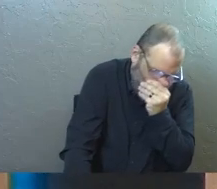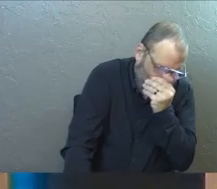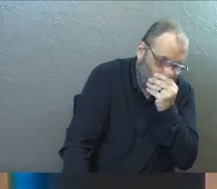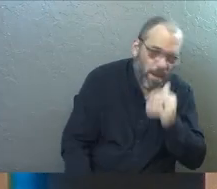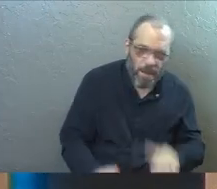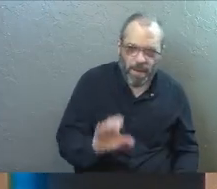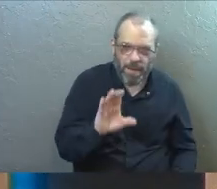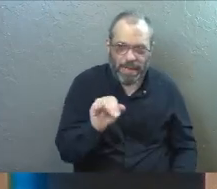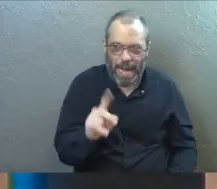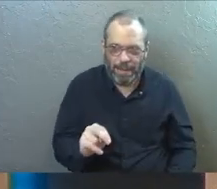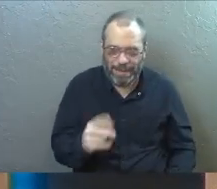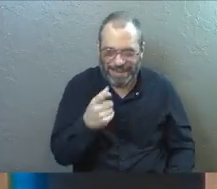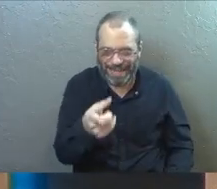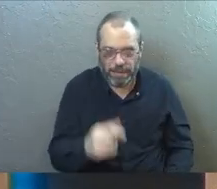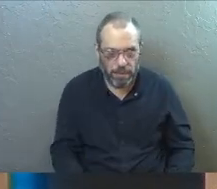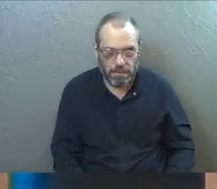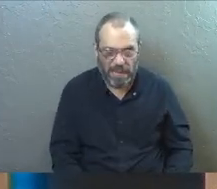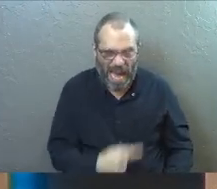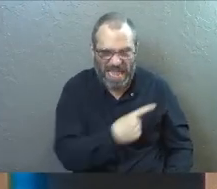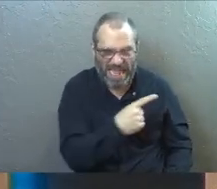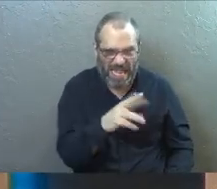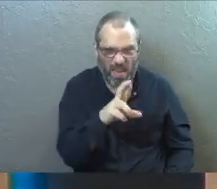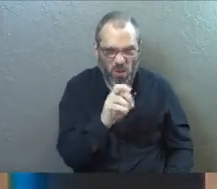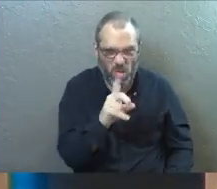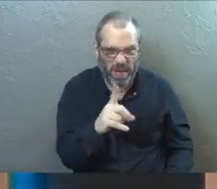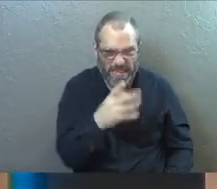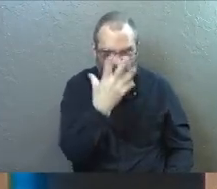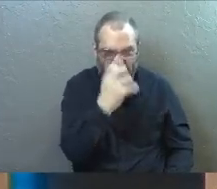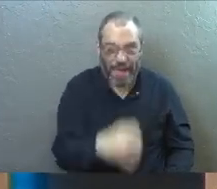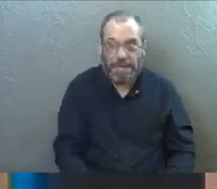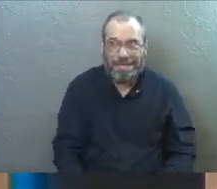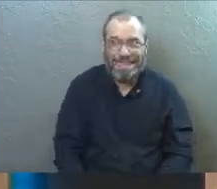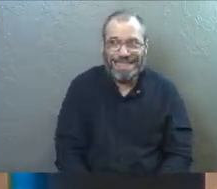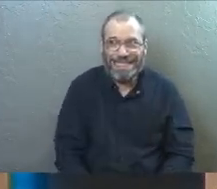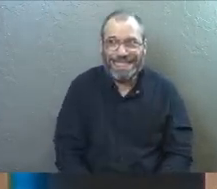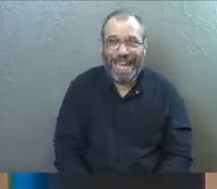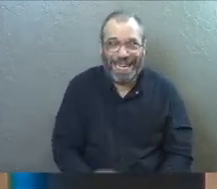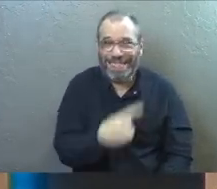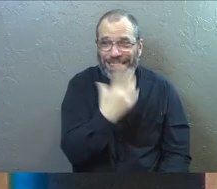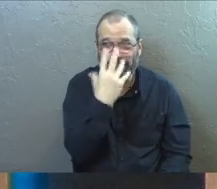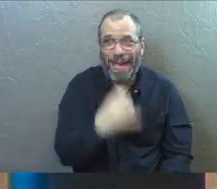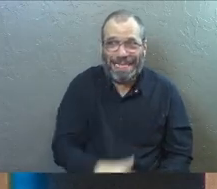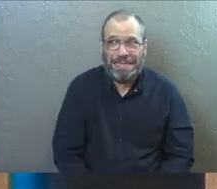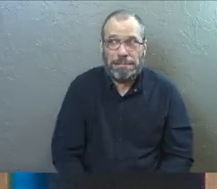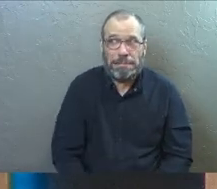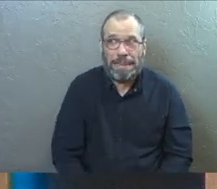Colin is just standing. He's like, I think he's mad. I'm like, yeah, you might be right.